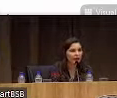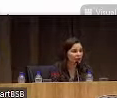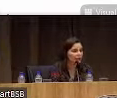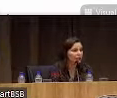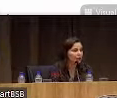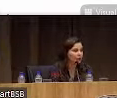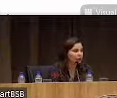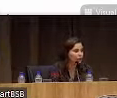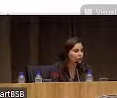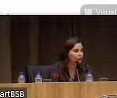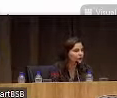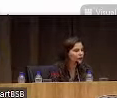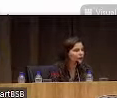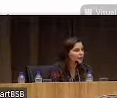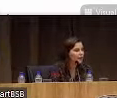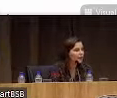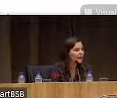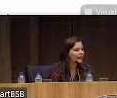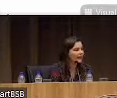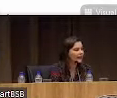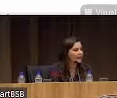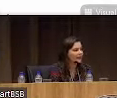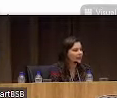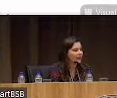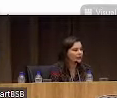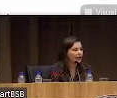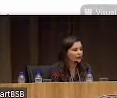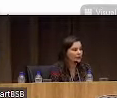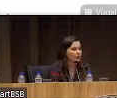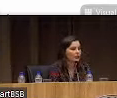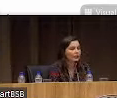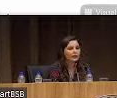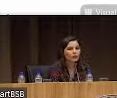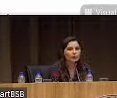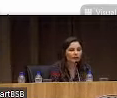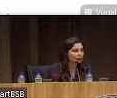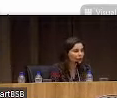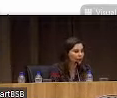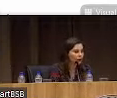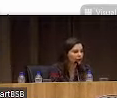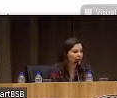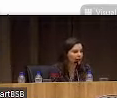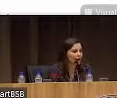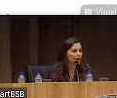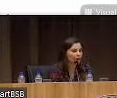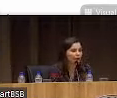asymptomatic cases. Next. Except for the cases of